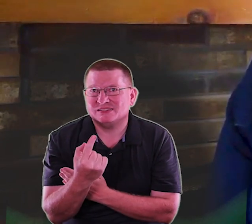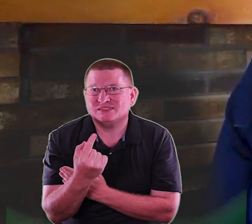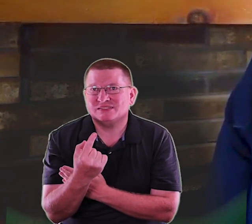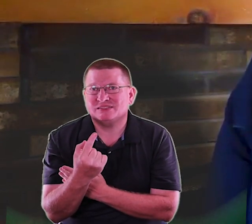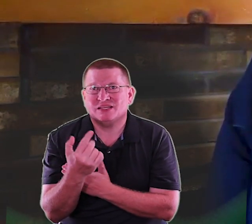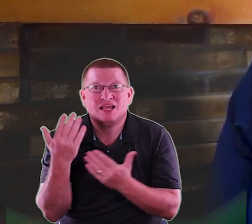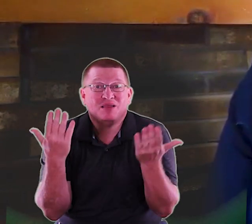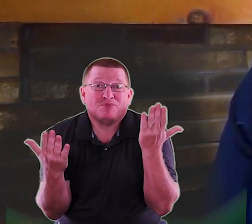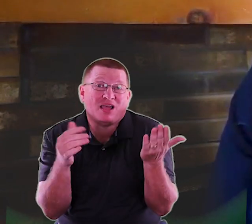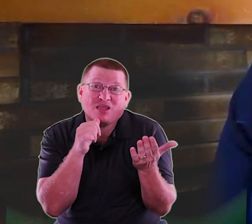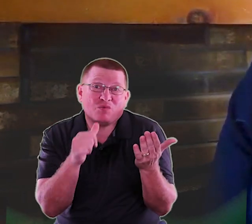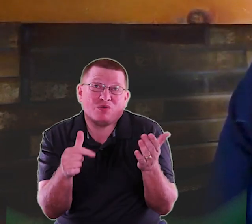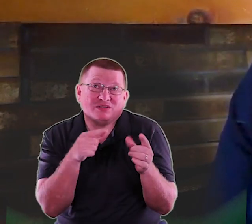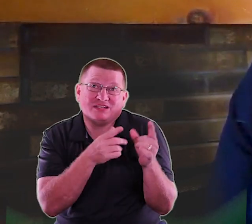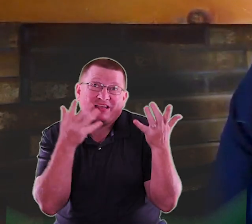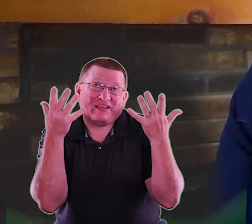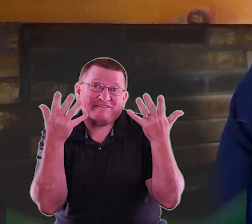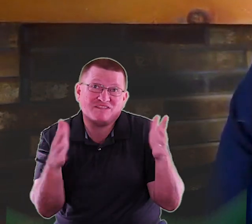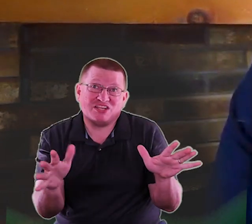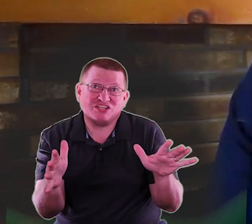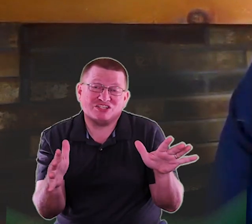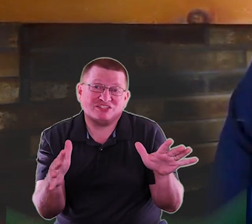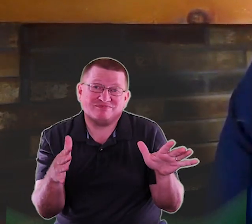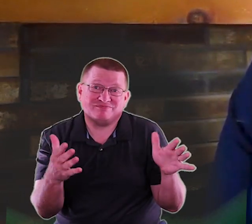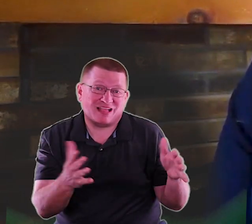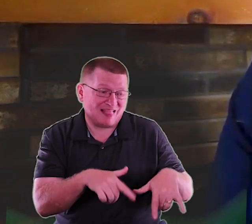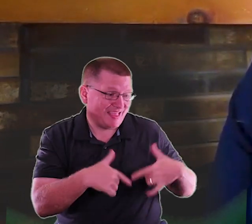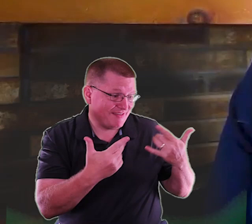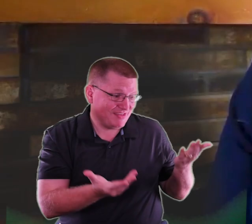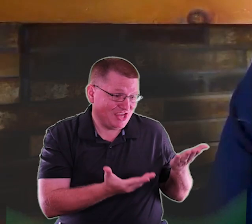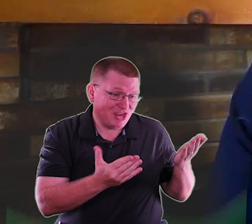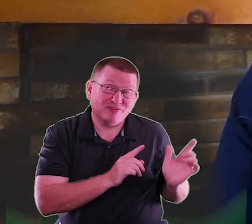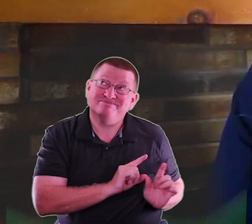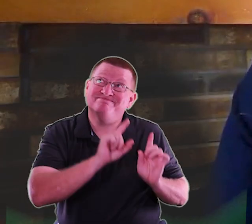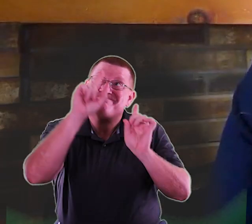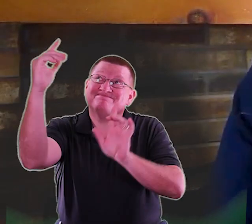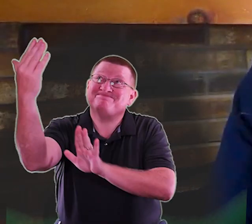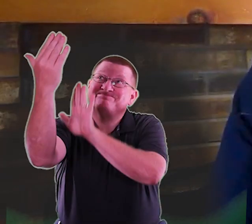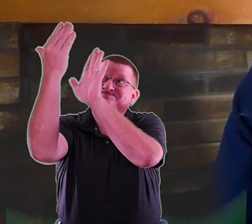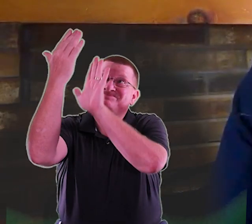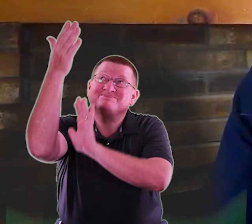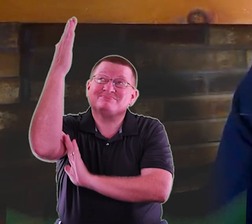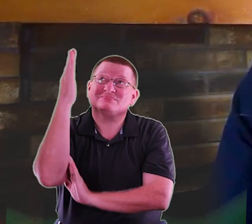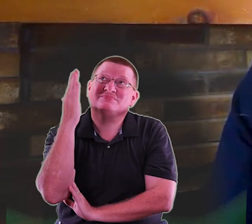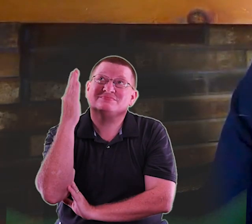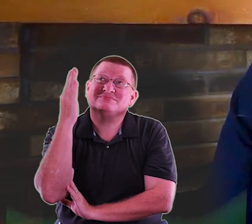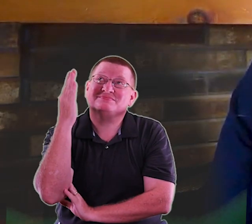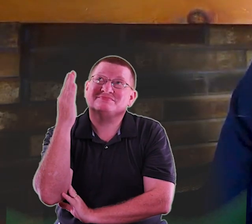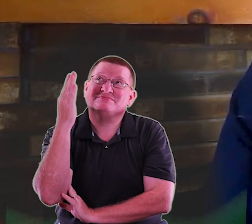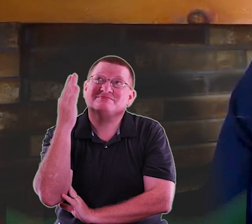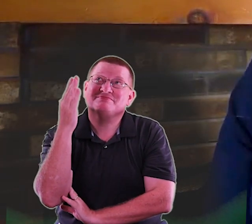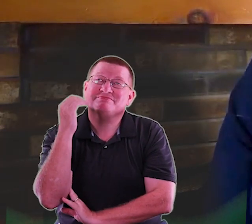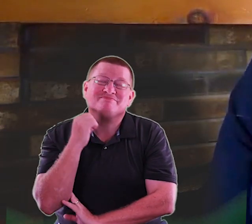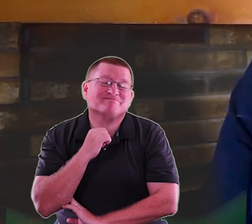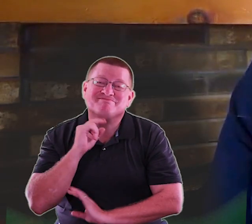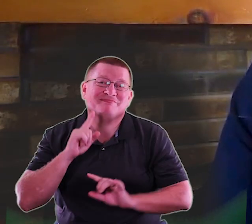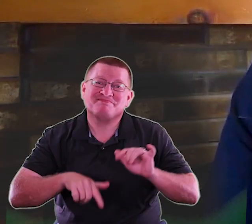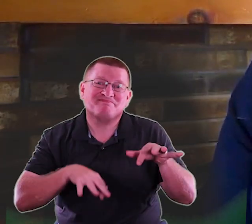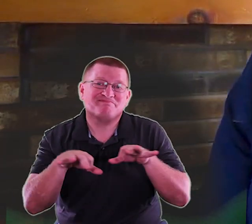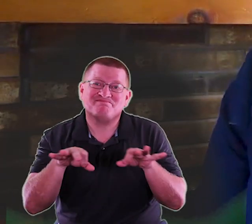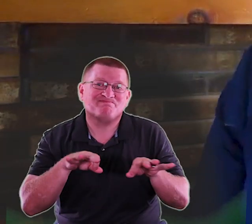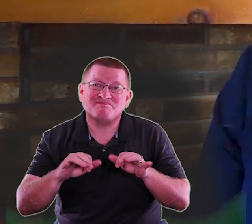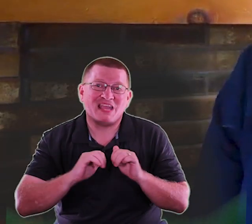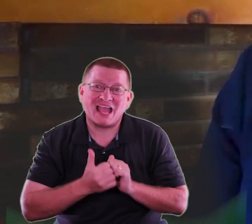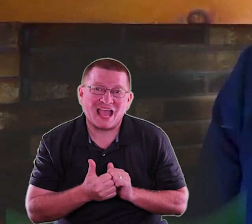finish my baptismal vocation and stand in the presence of God. I can't explain how, but I